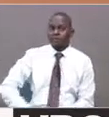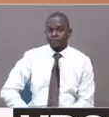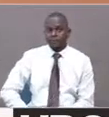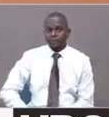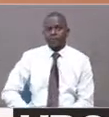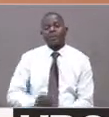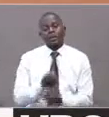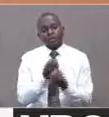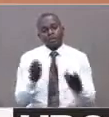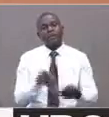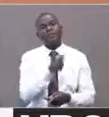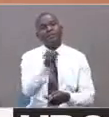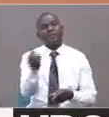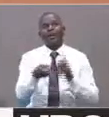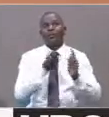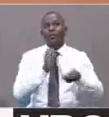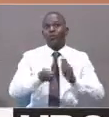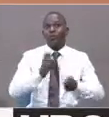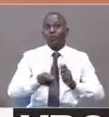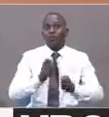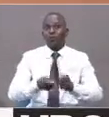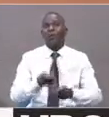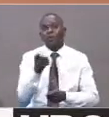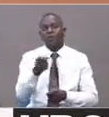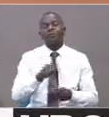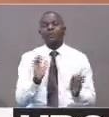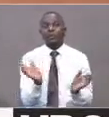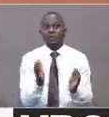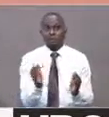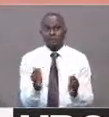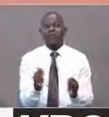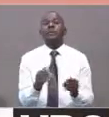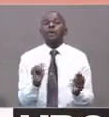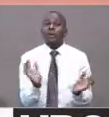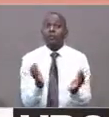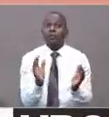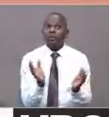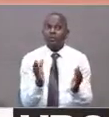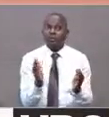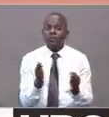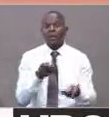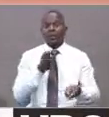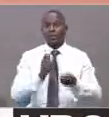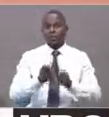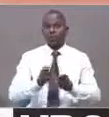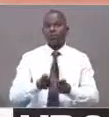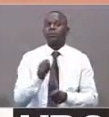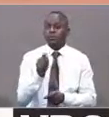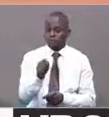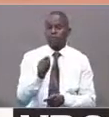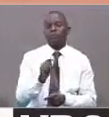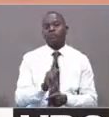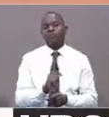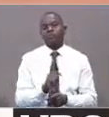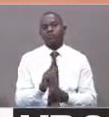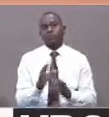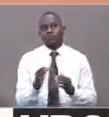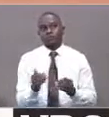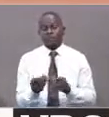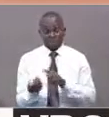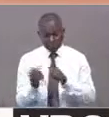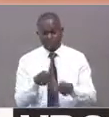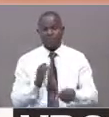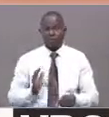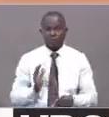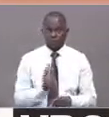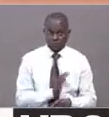There are very many witch doctors in the village who are encouraging. That witch doctor is encouraging. Let's engage with this group. Let's help them. Let's bring them on